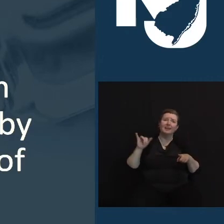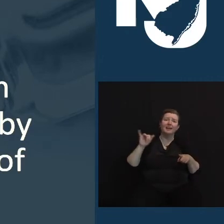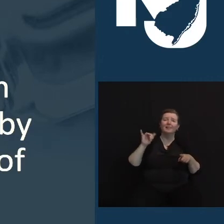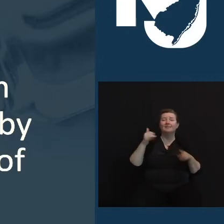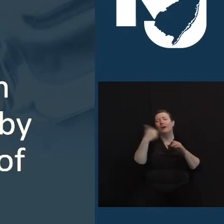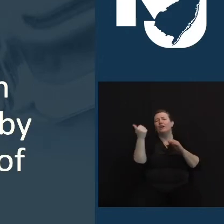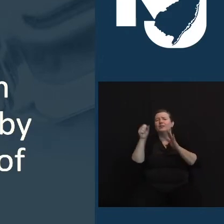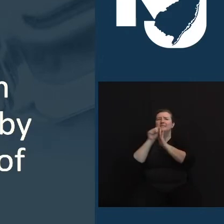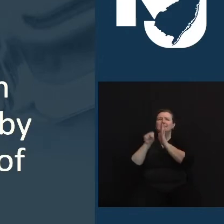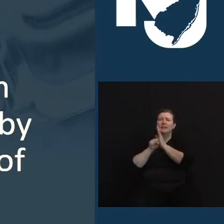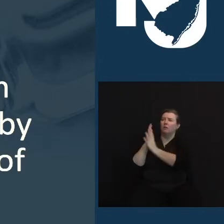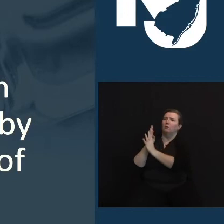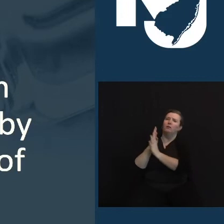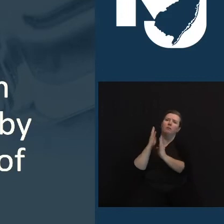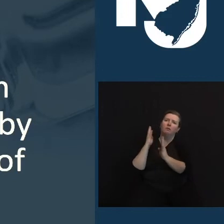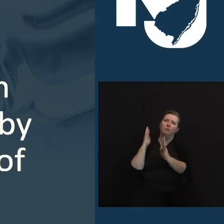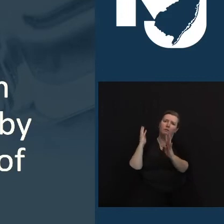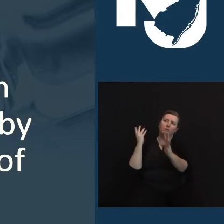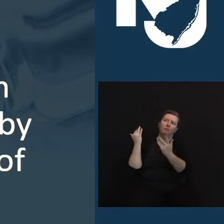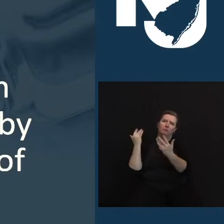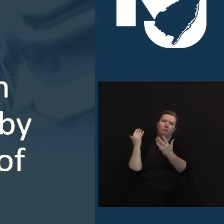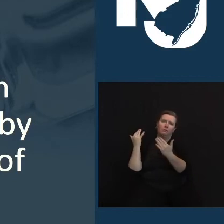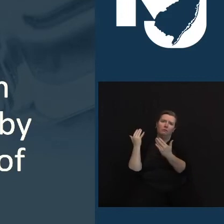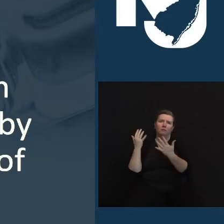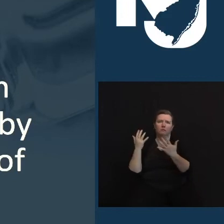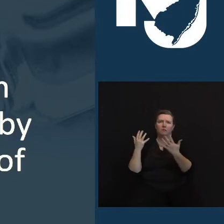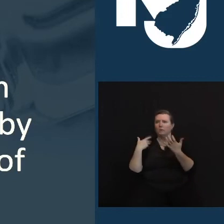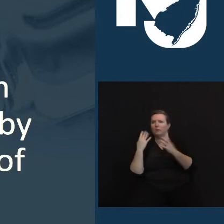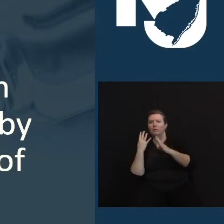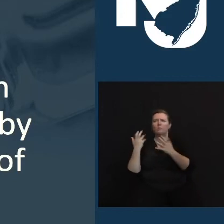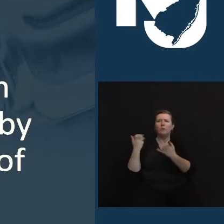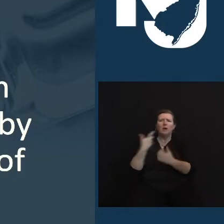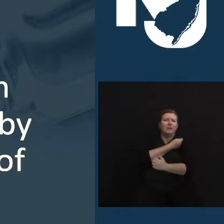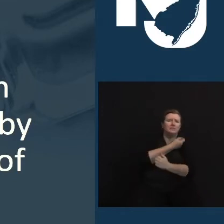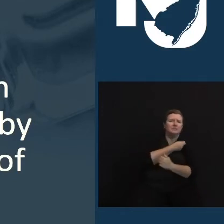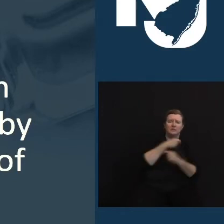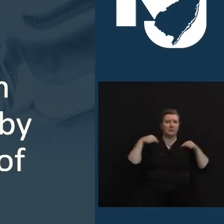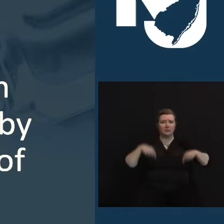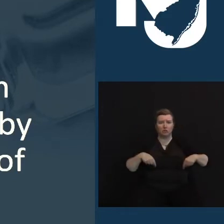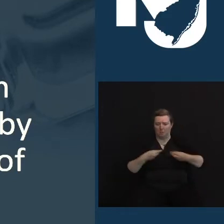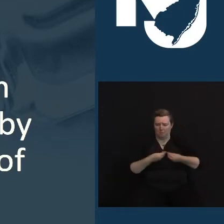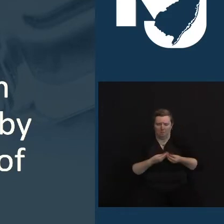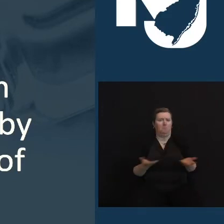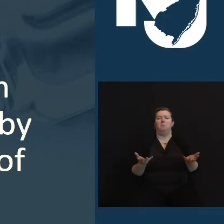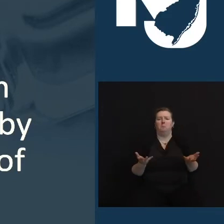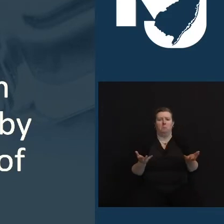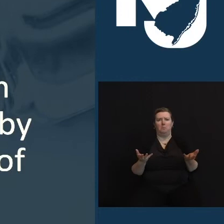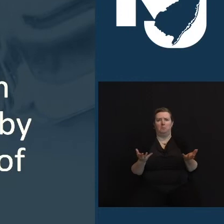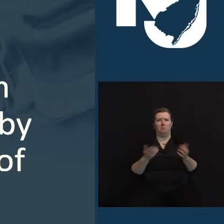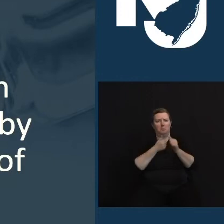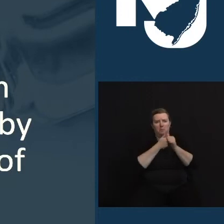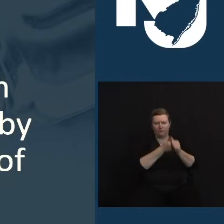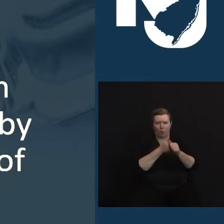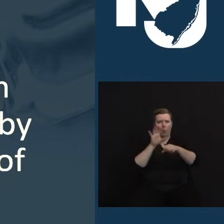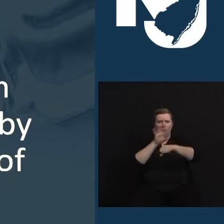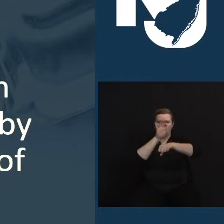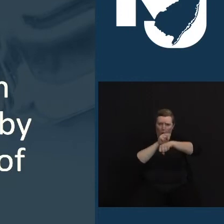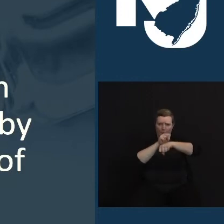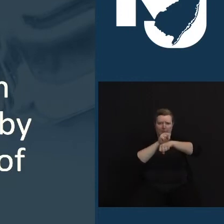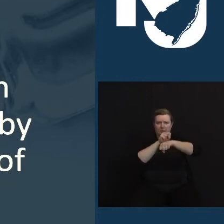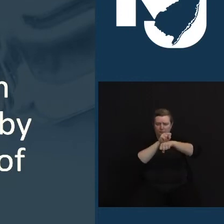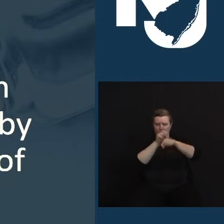will not happen here. This will continue to be an appointments-based regime. Thirdly, there